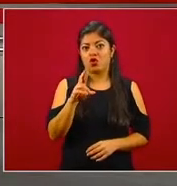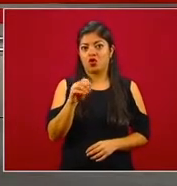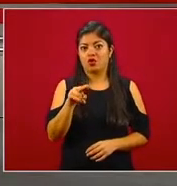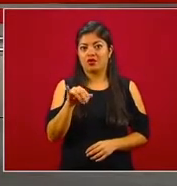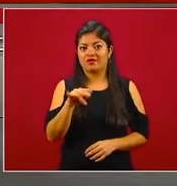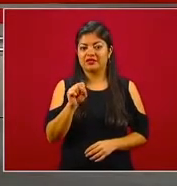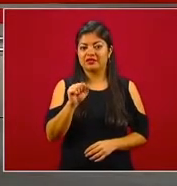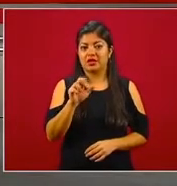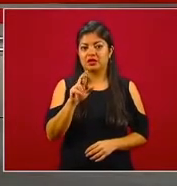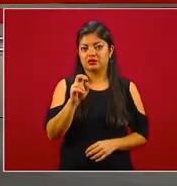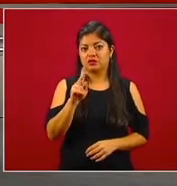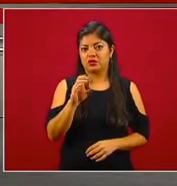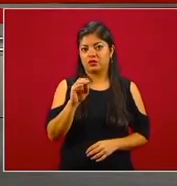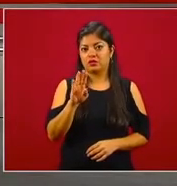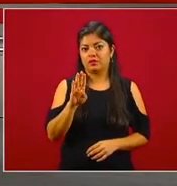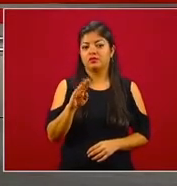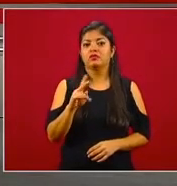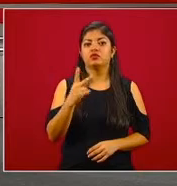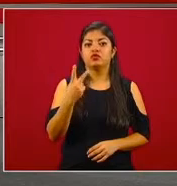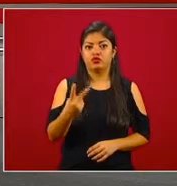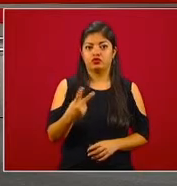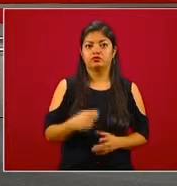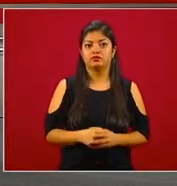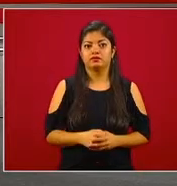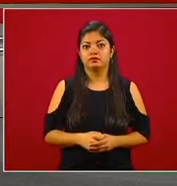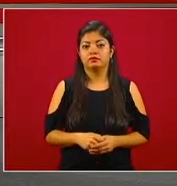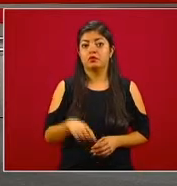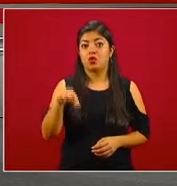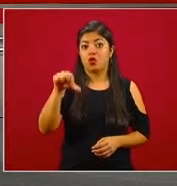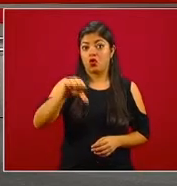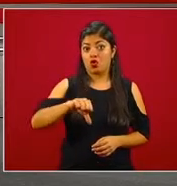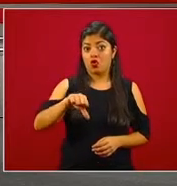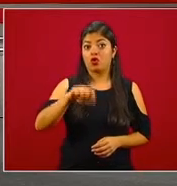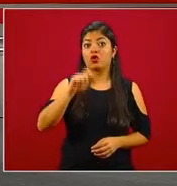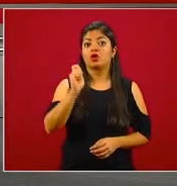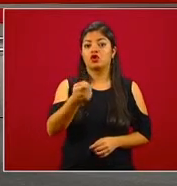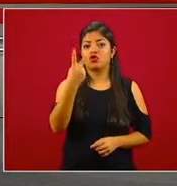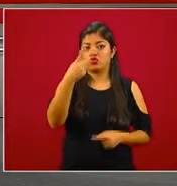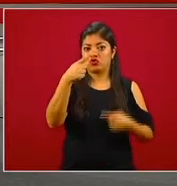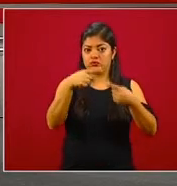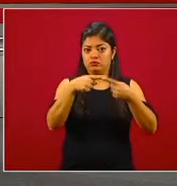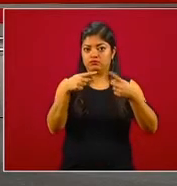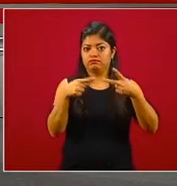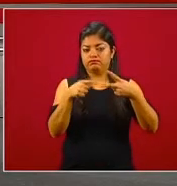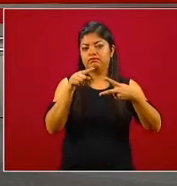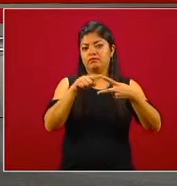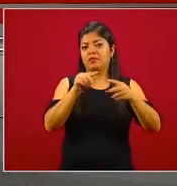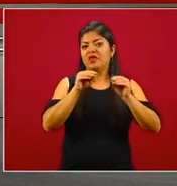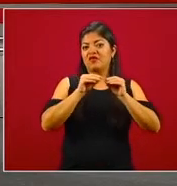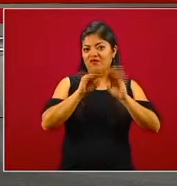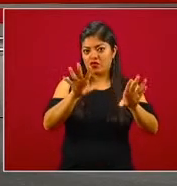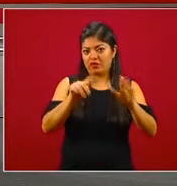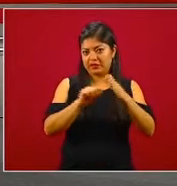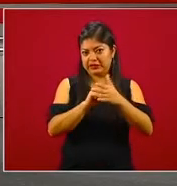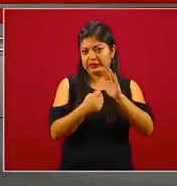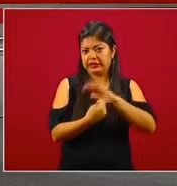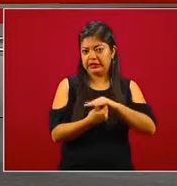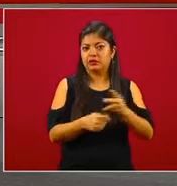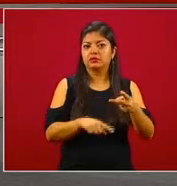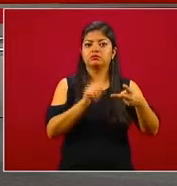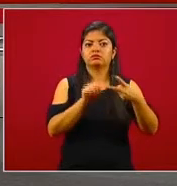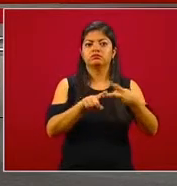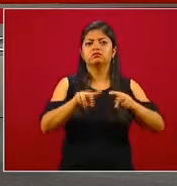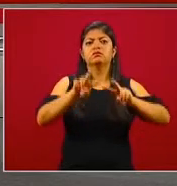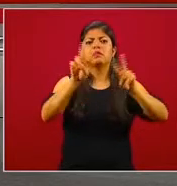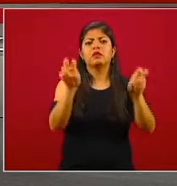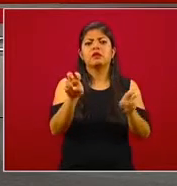pandemic for SARS-CoV-2. COVID-19, Hoy nos vamos a which is enfocar a dos created elementos. El by the primero es el informe coronavirus técnico y el SARS-CoV-2. segundo, la parte We're